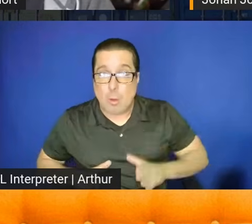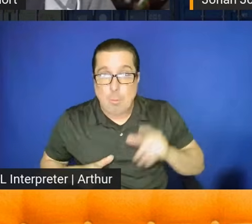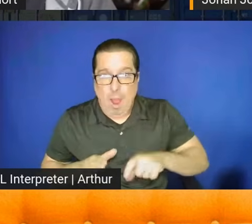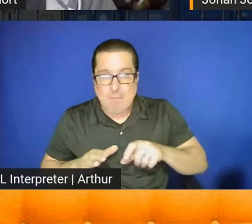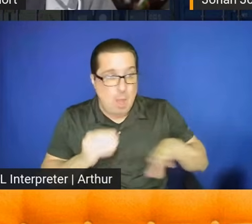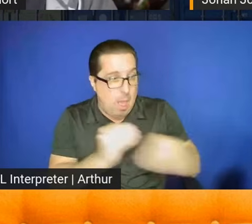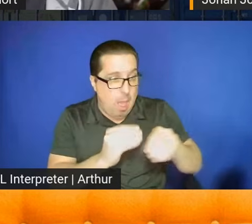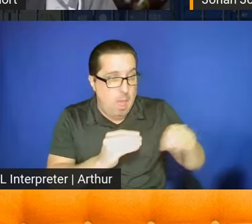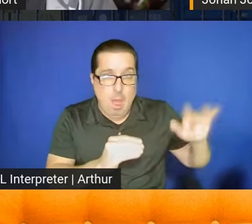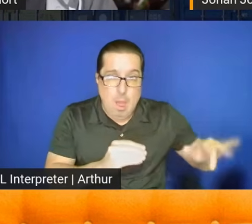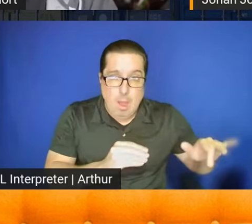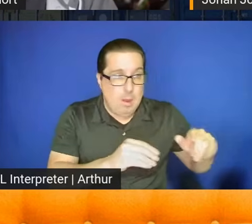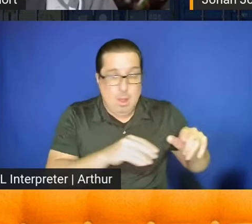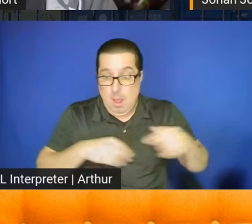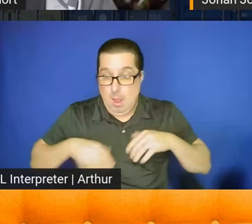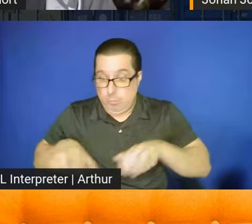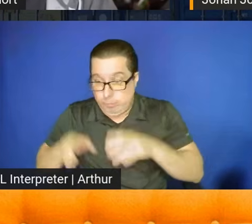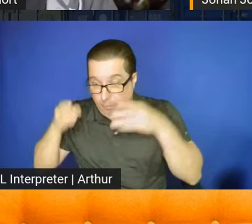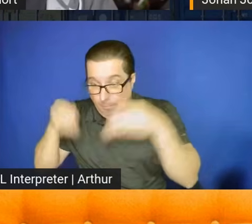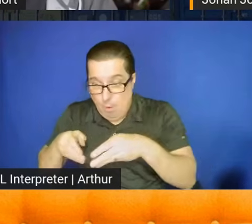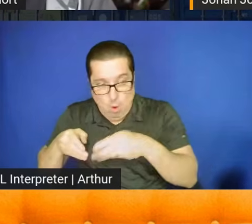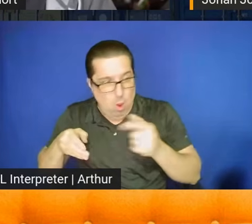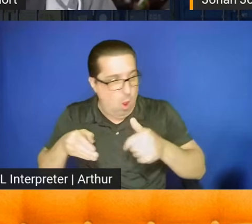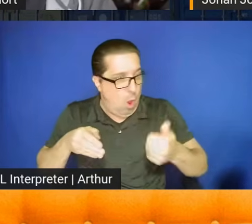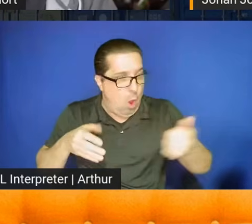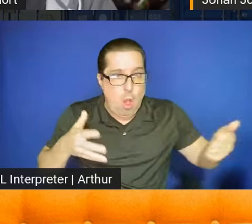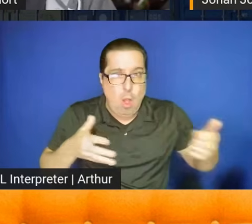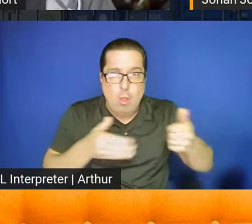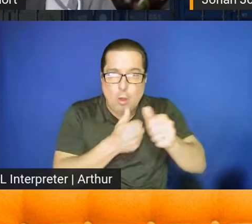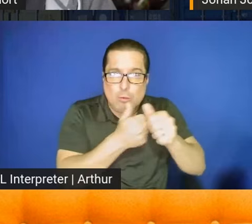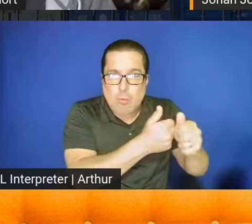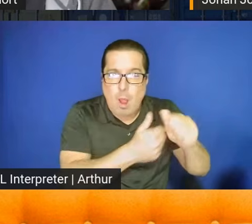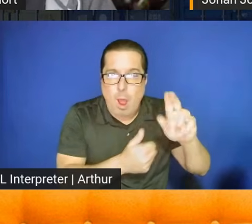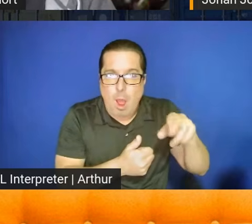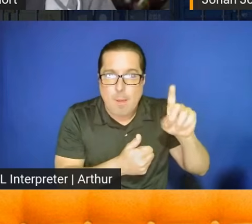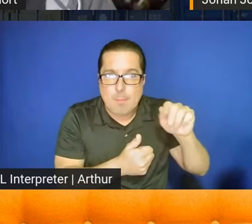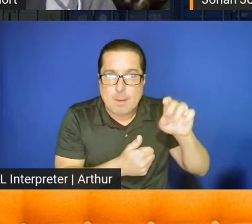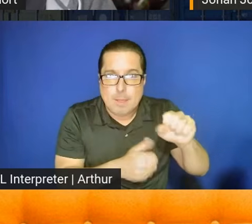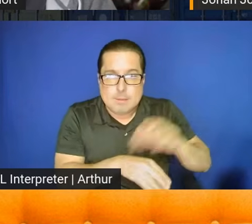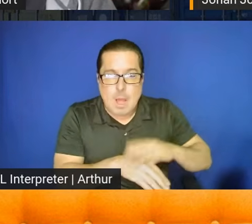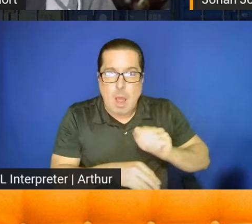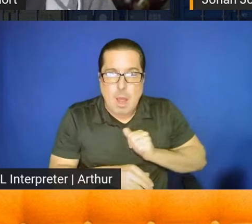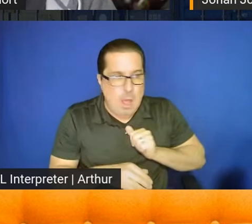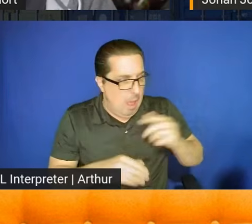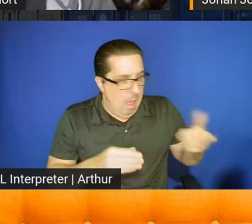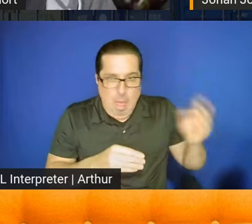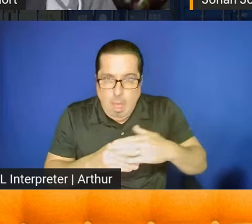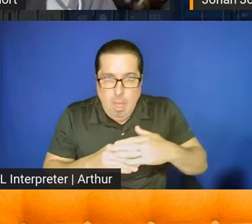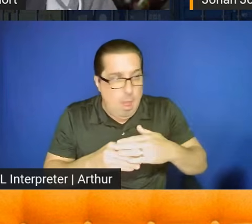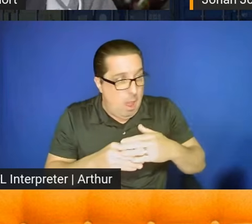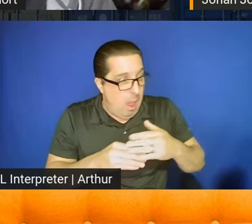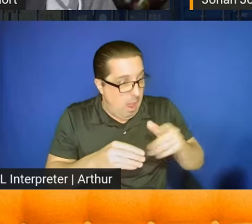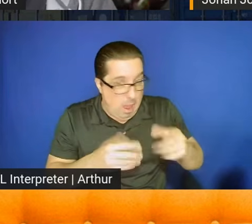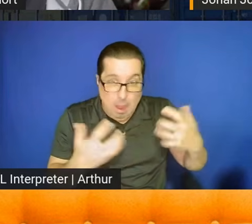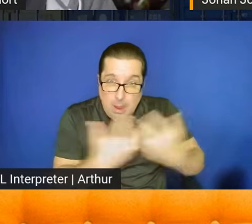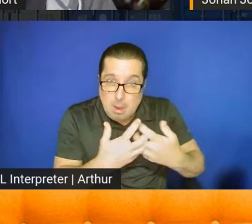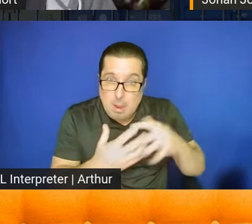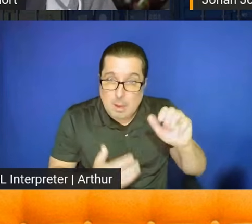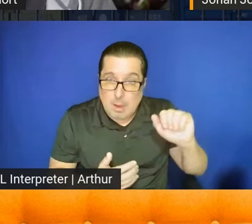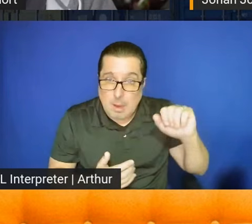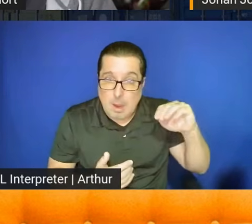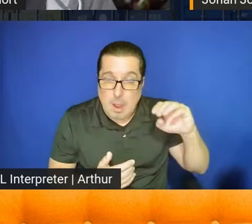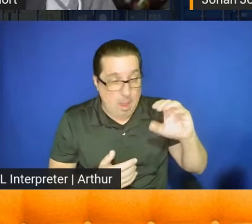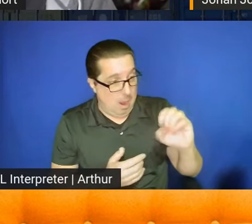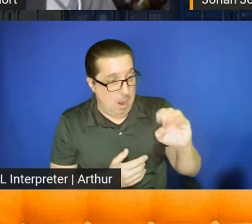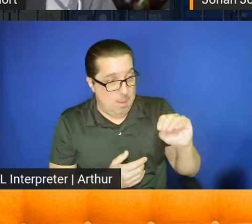today have to spend on, tracking updates on their own, doing compatibility testing on their own. And we may